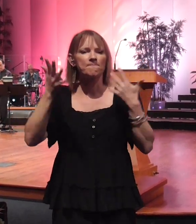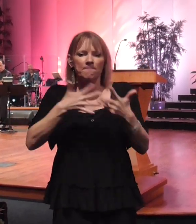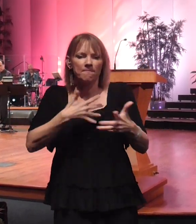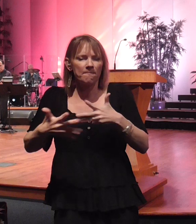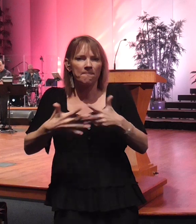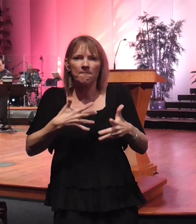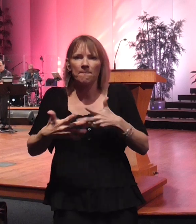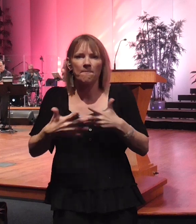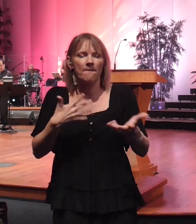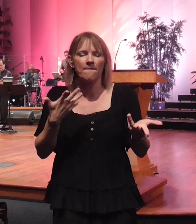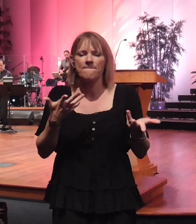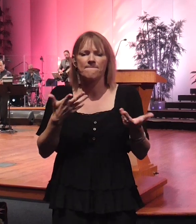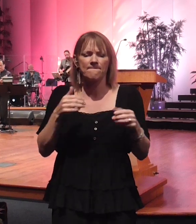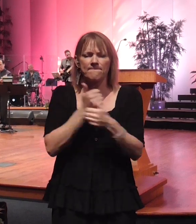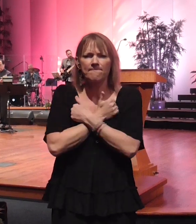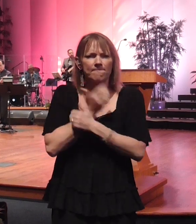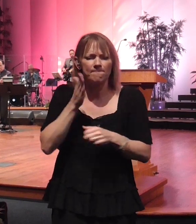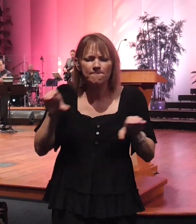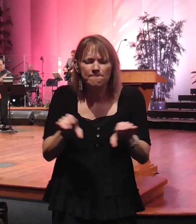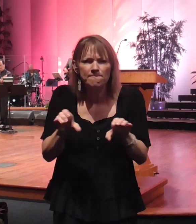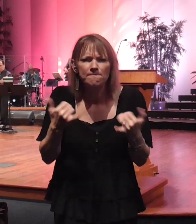Anyhow, what would love do?